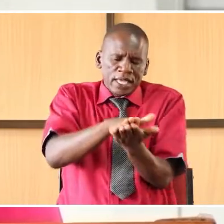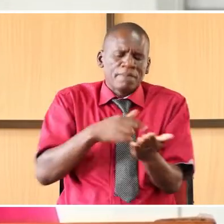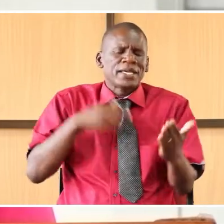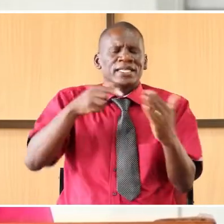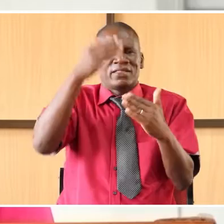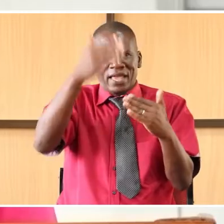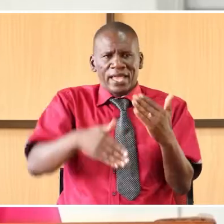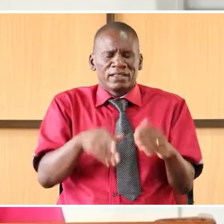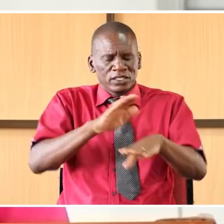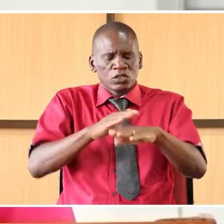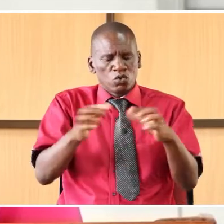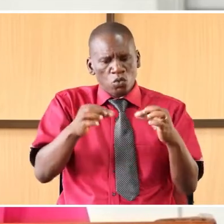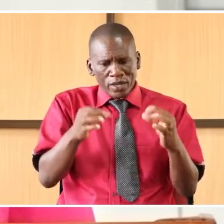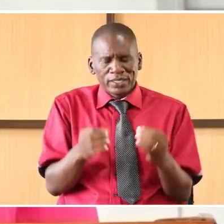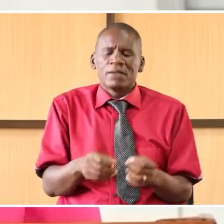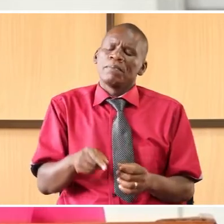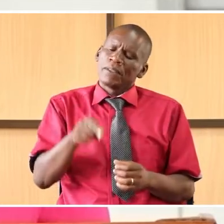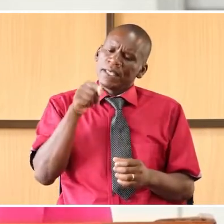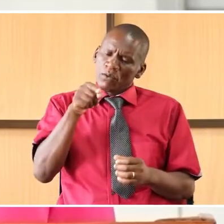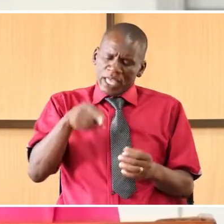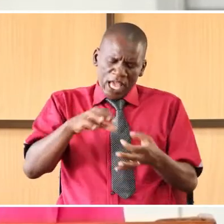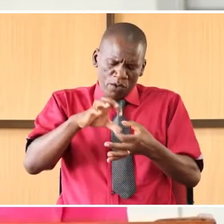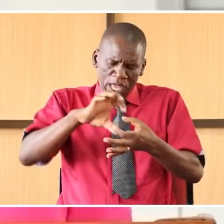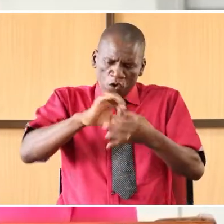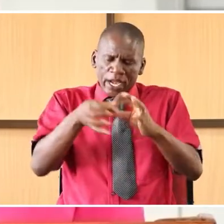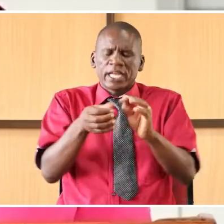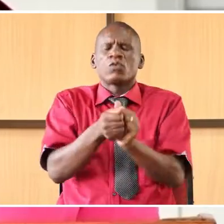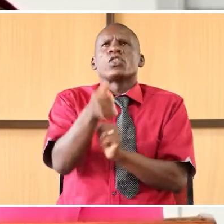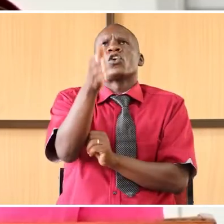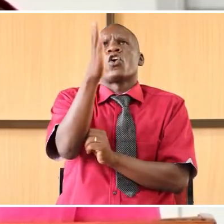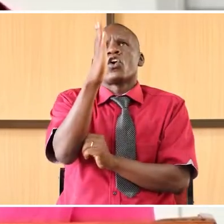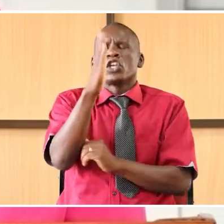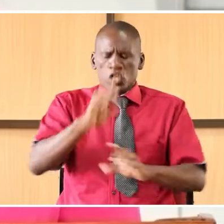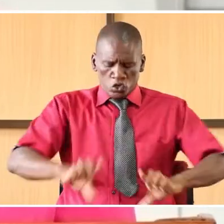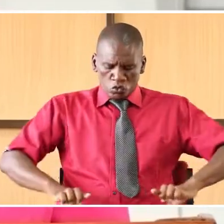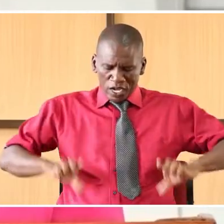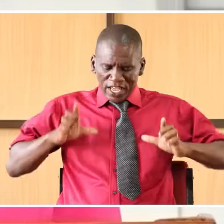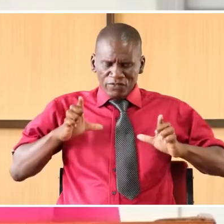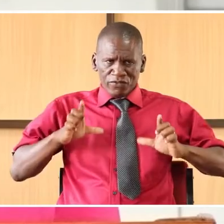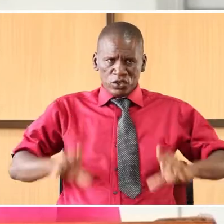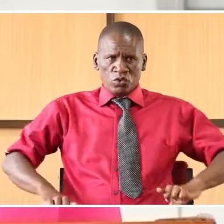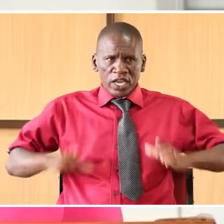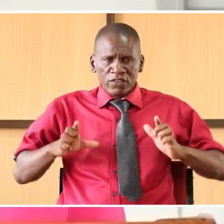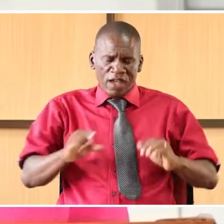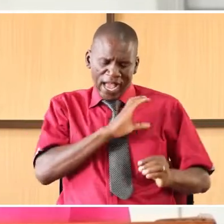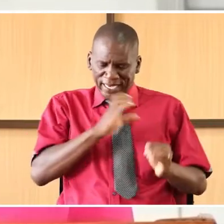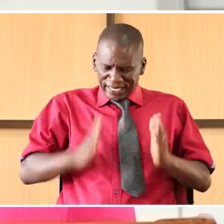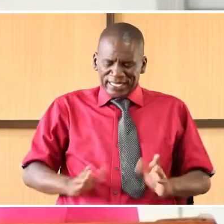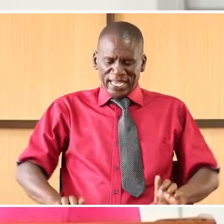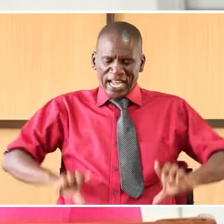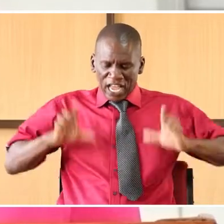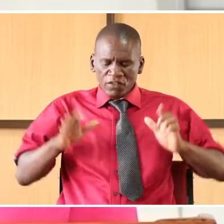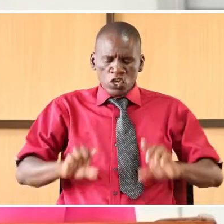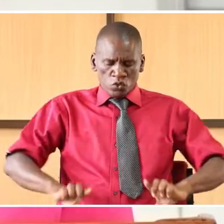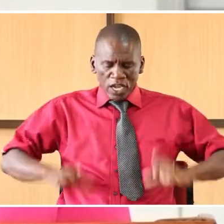end. I love that. We have connected to God to live a life of Christianity, to